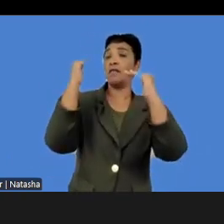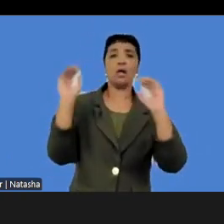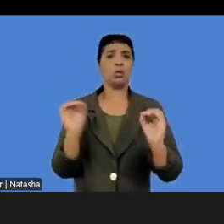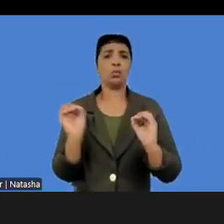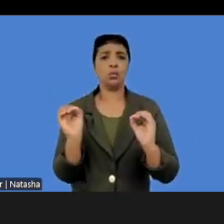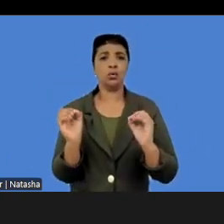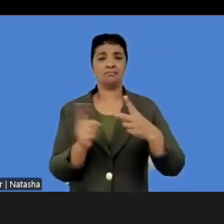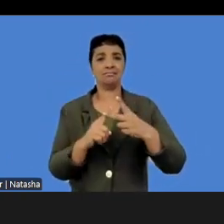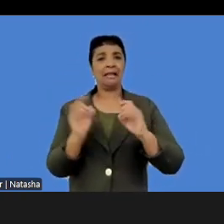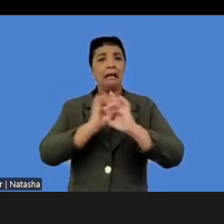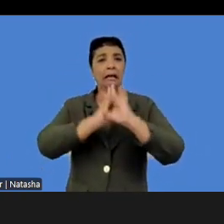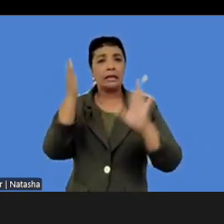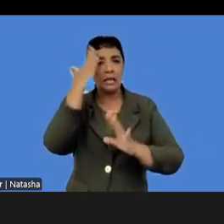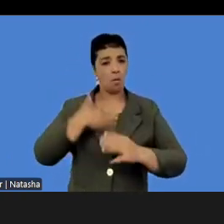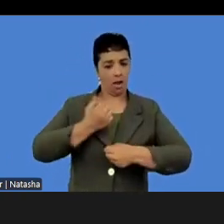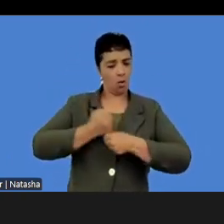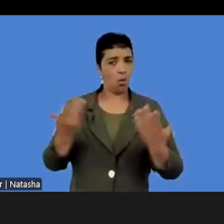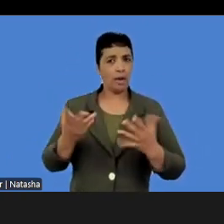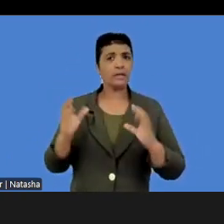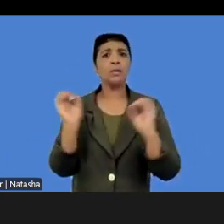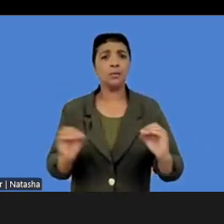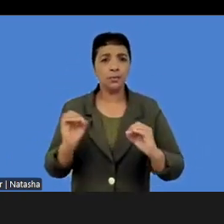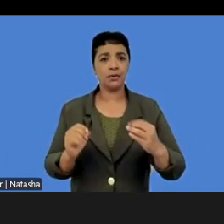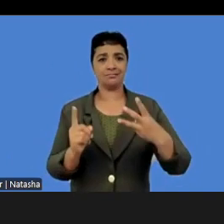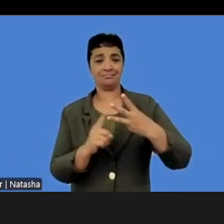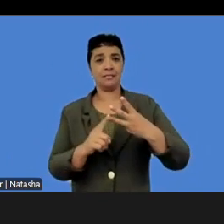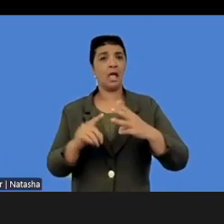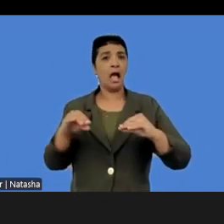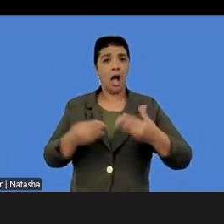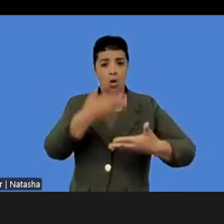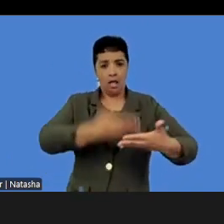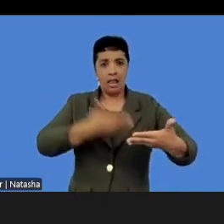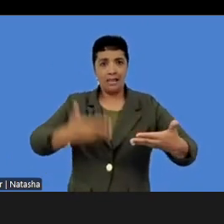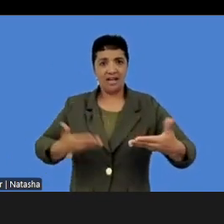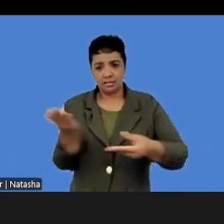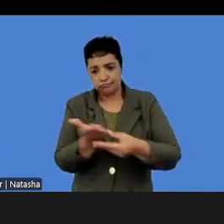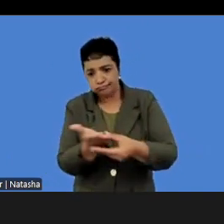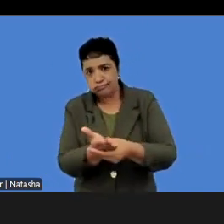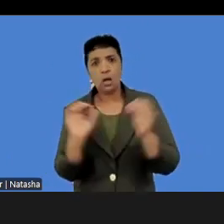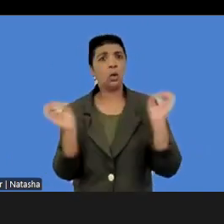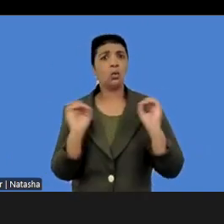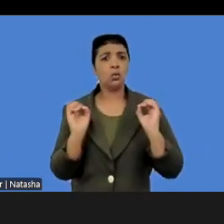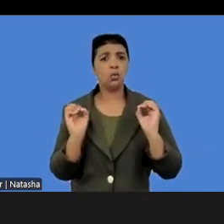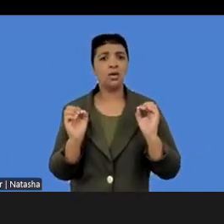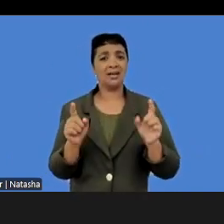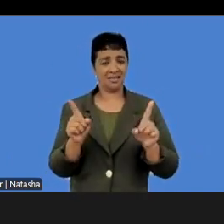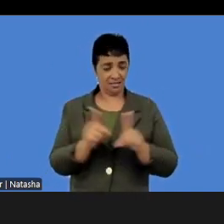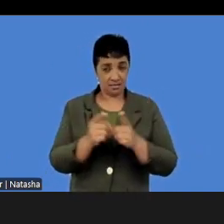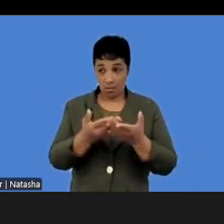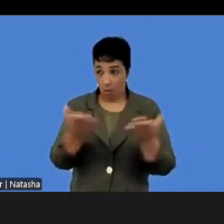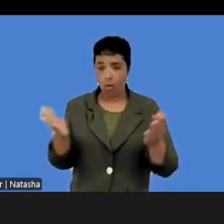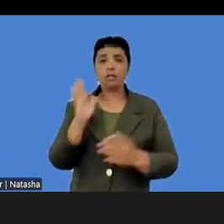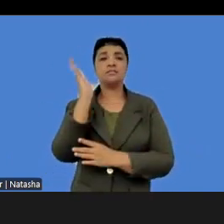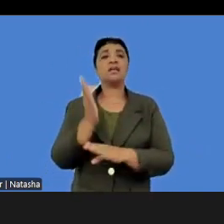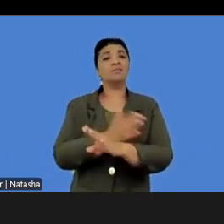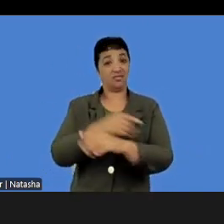There was a lack of a paper trail. And I think this is something that's been common through all the speakers today, is